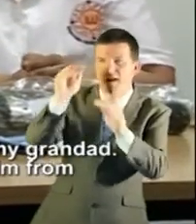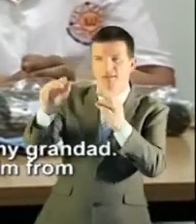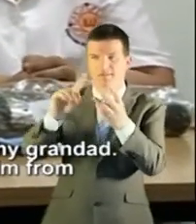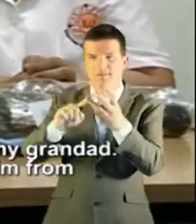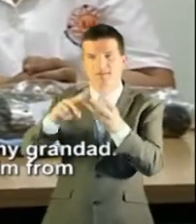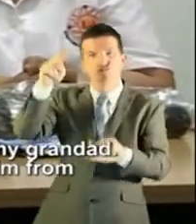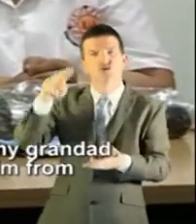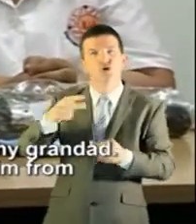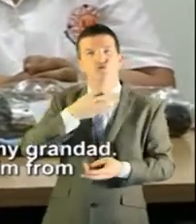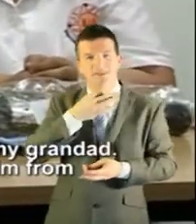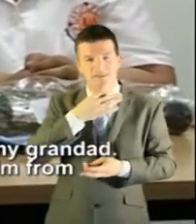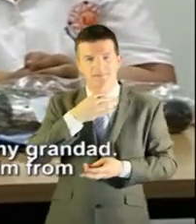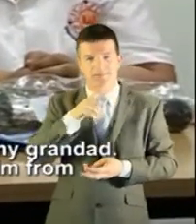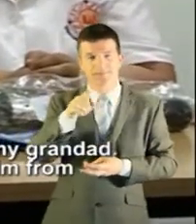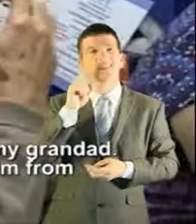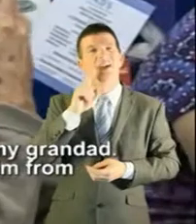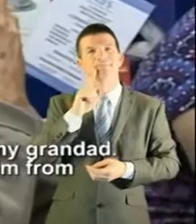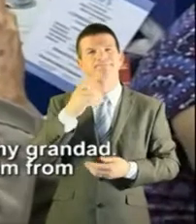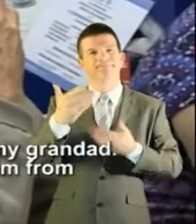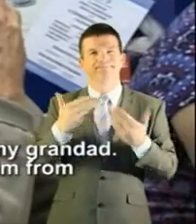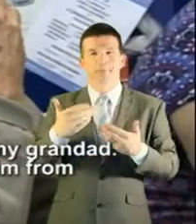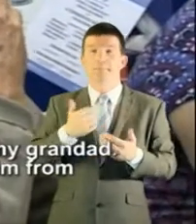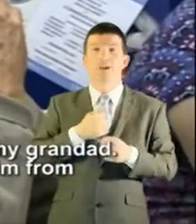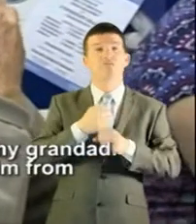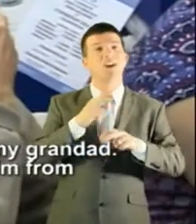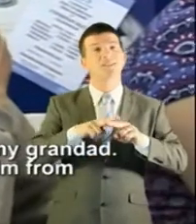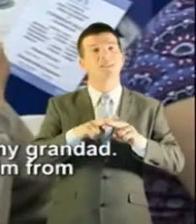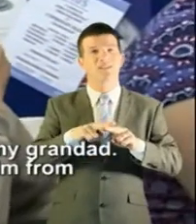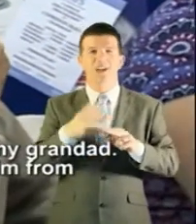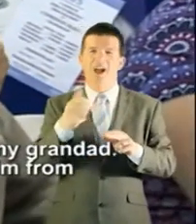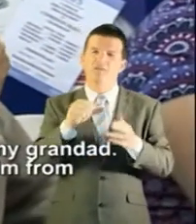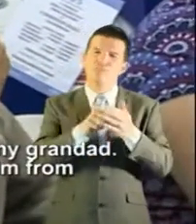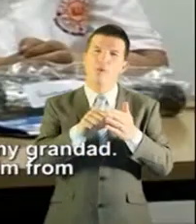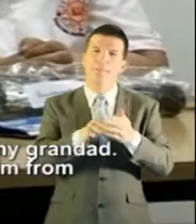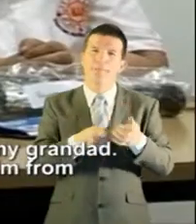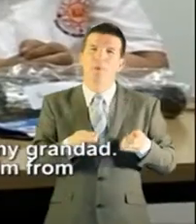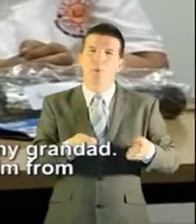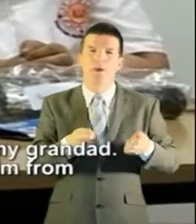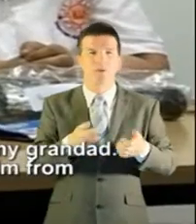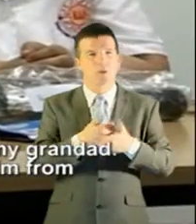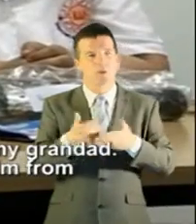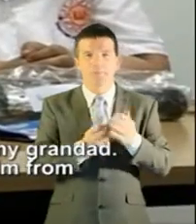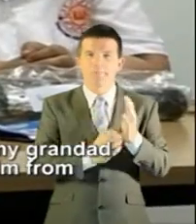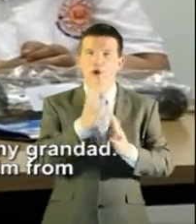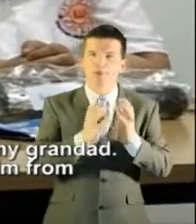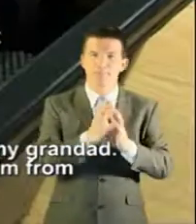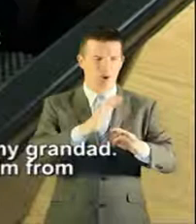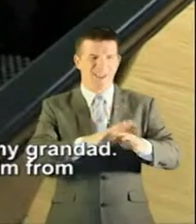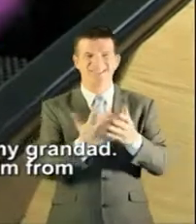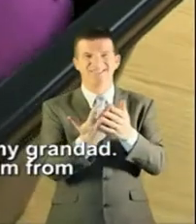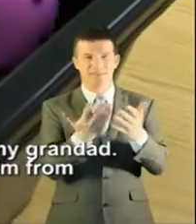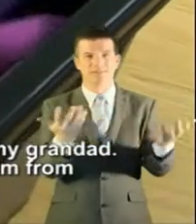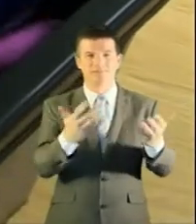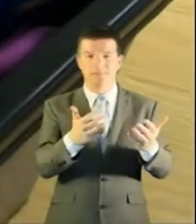is really good, and this is something I gave to my granddad. But he has trouble, like with cooking, obviously, and things like that. But this has stopped him from burning his